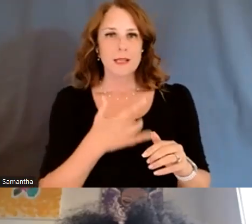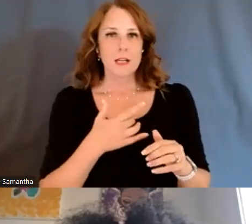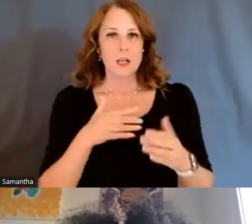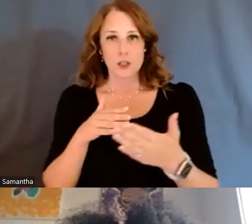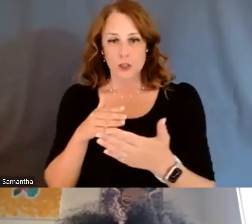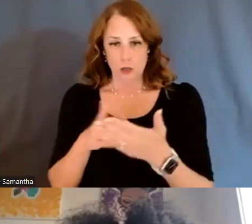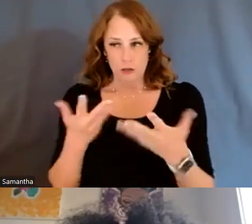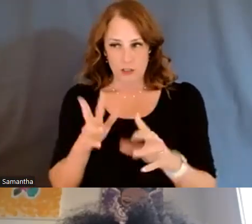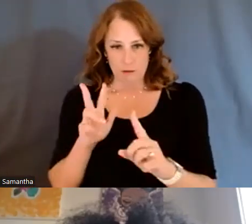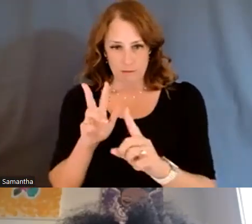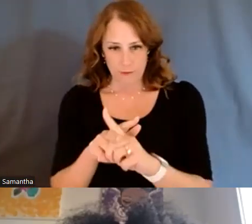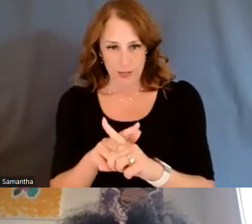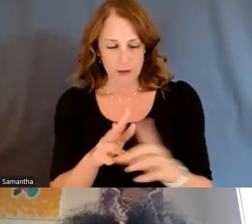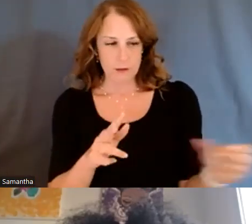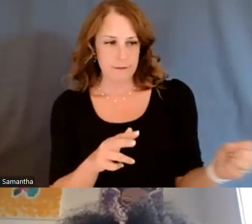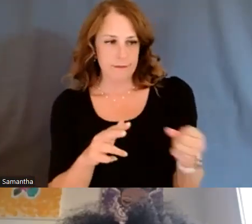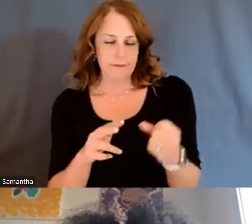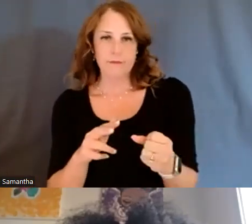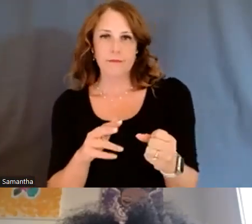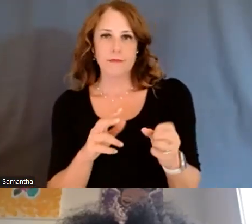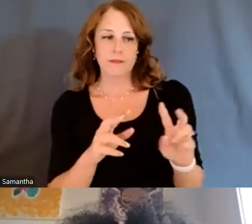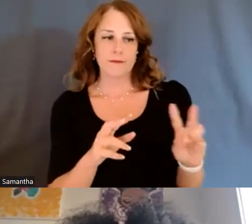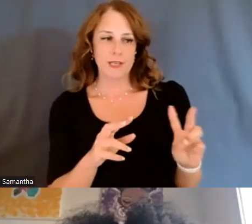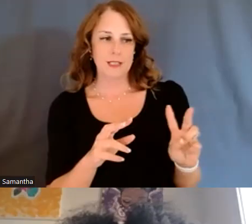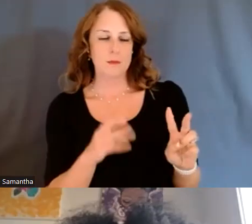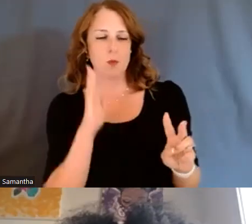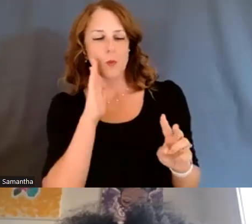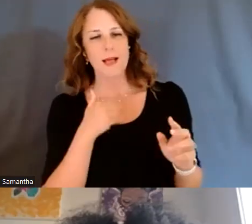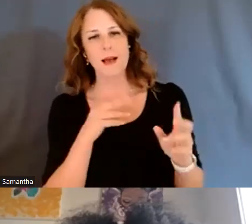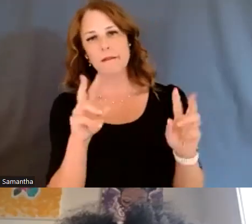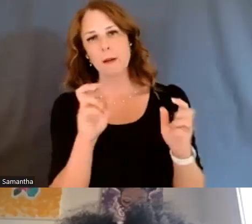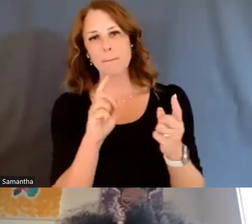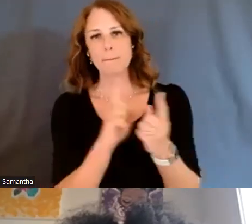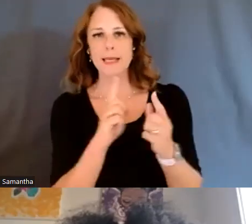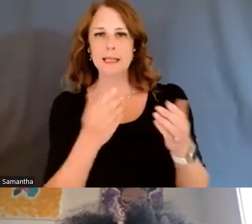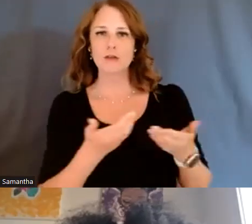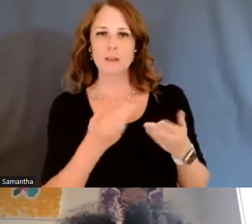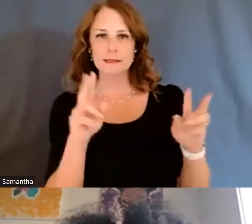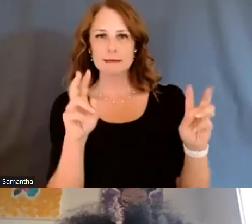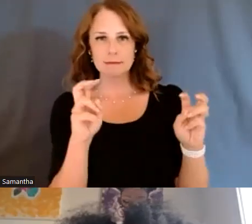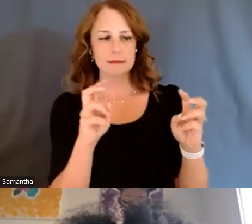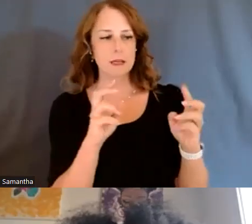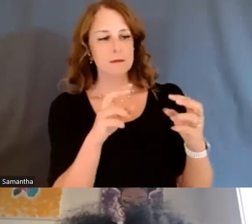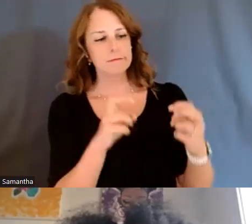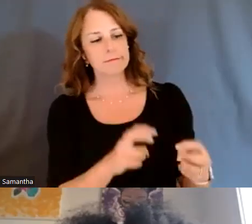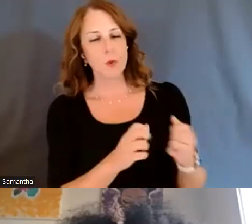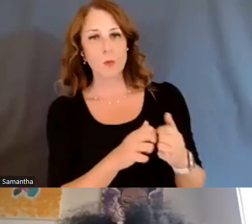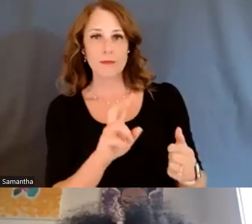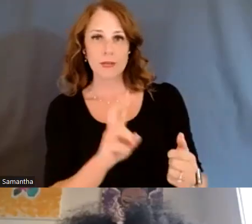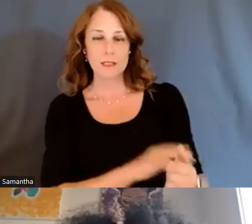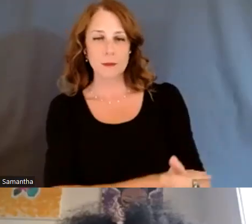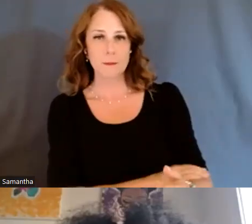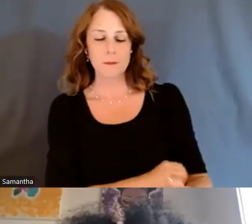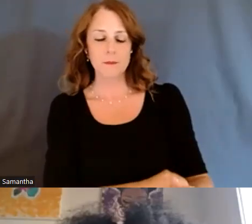been filed and it goes to the grand jury, and have what's known as a meet and greet meeting, where we simply meet with the victim, have